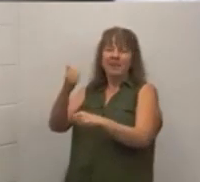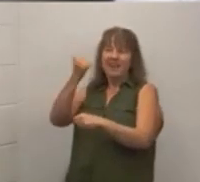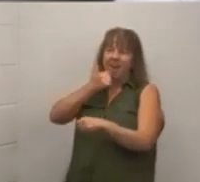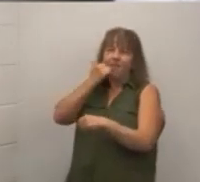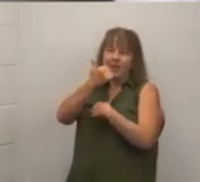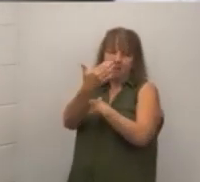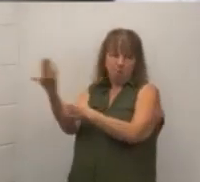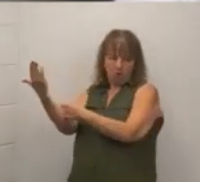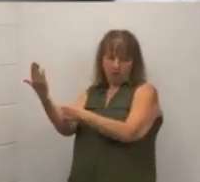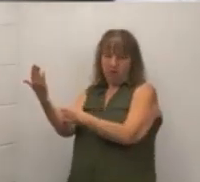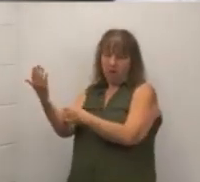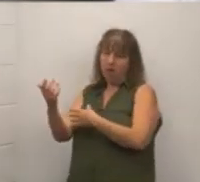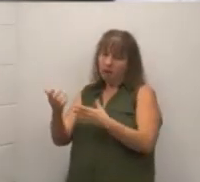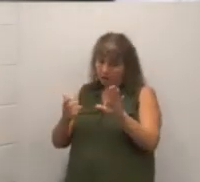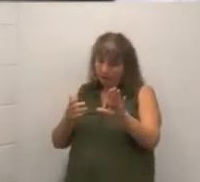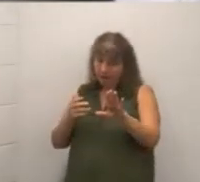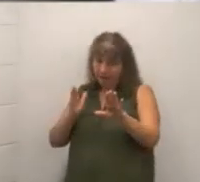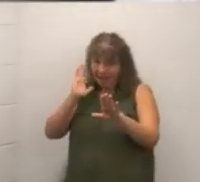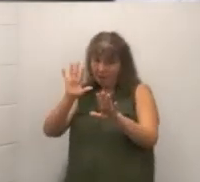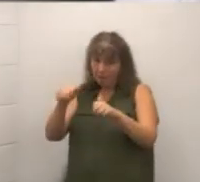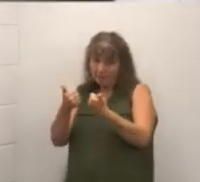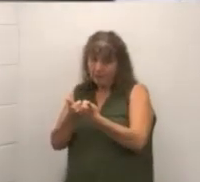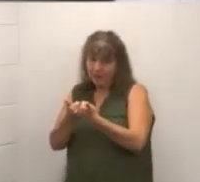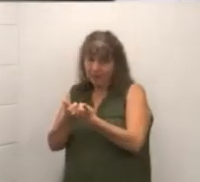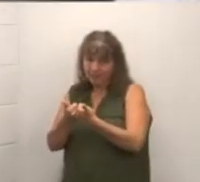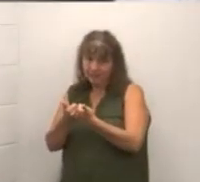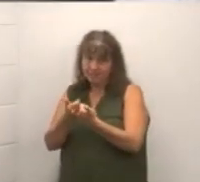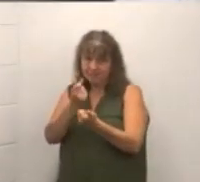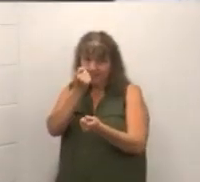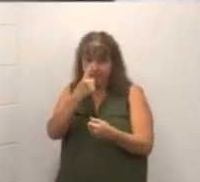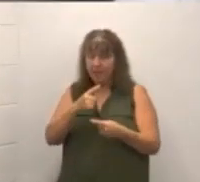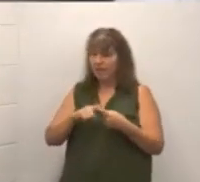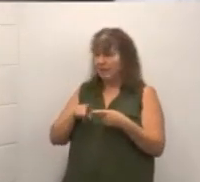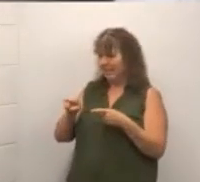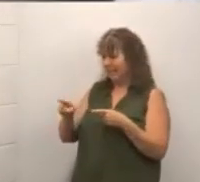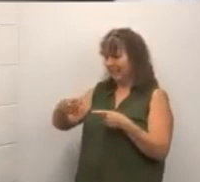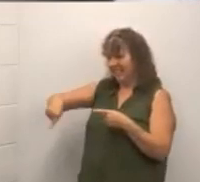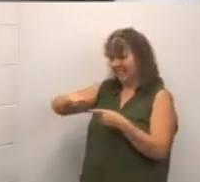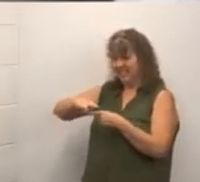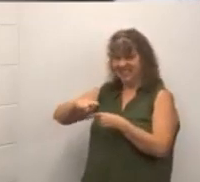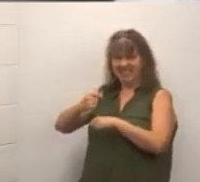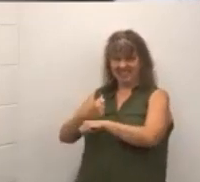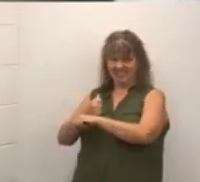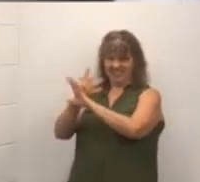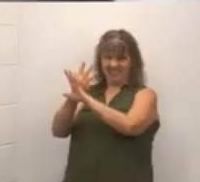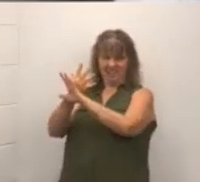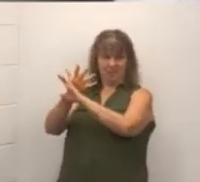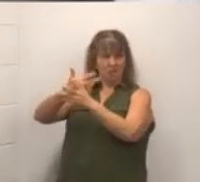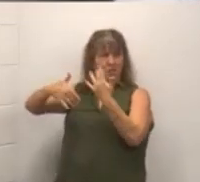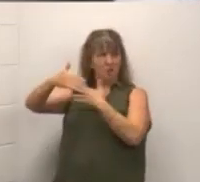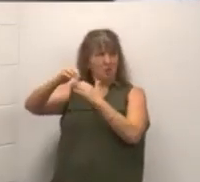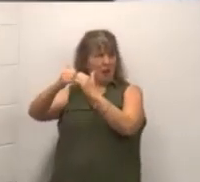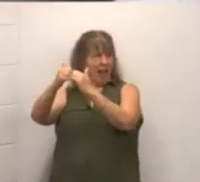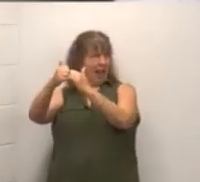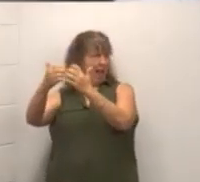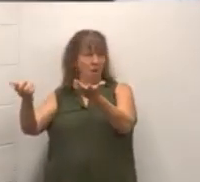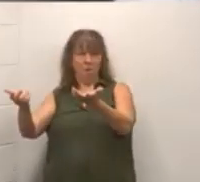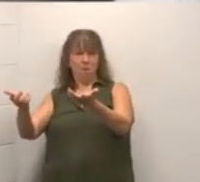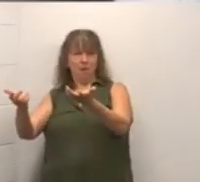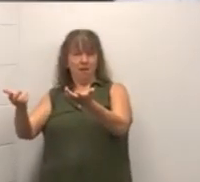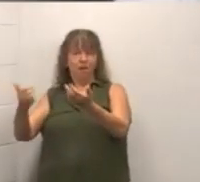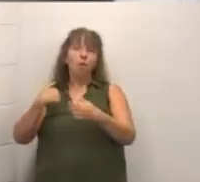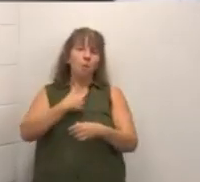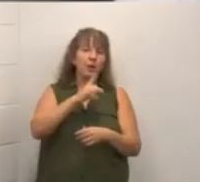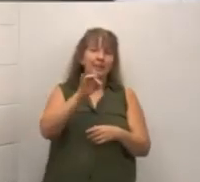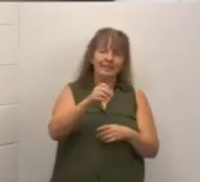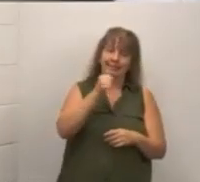to be challenging for us to think about socialization in the way we've thought about it. Previously, we had a long